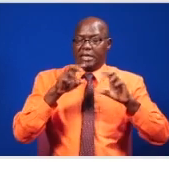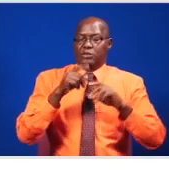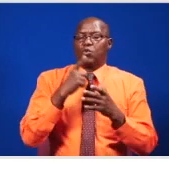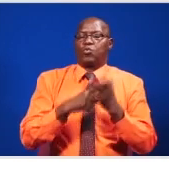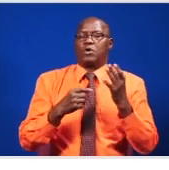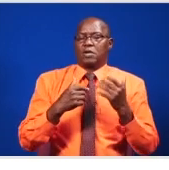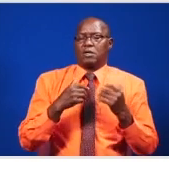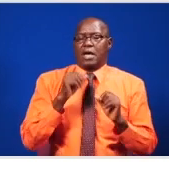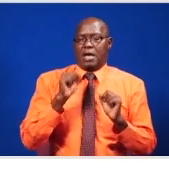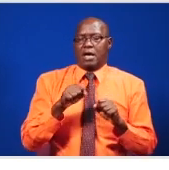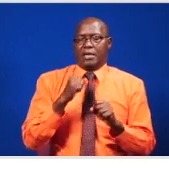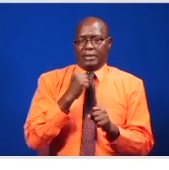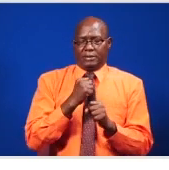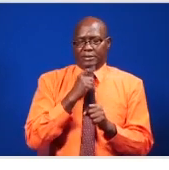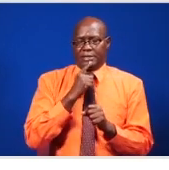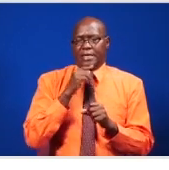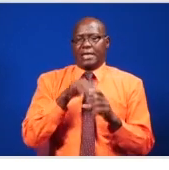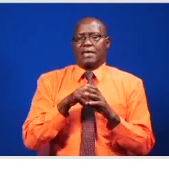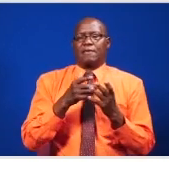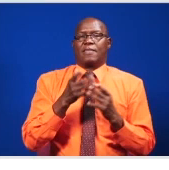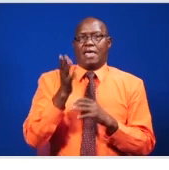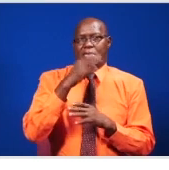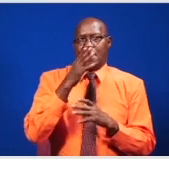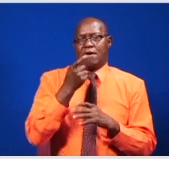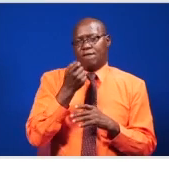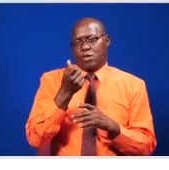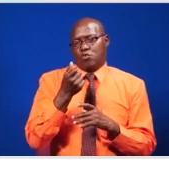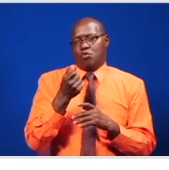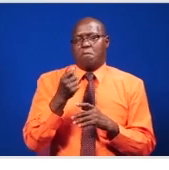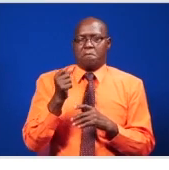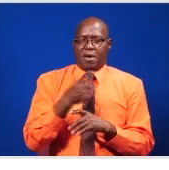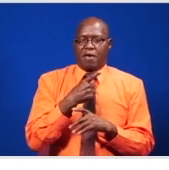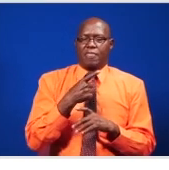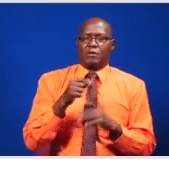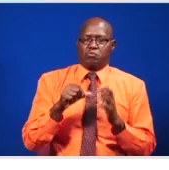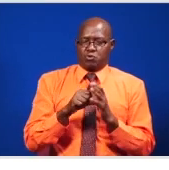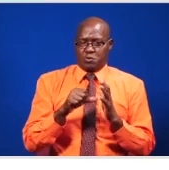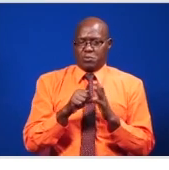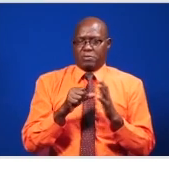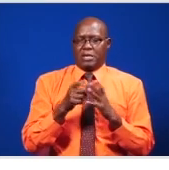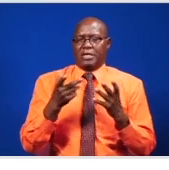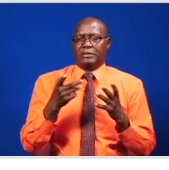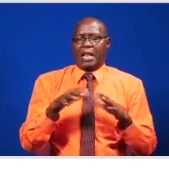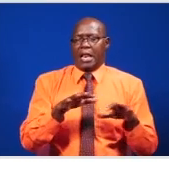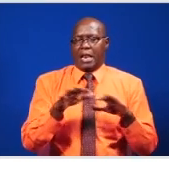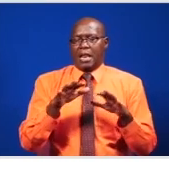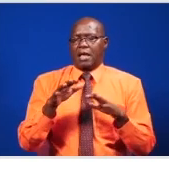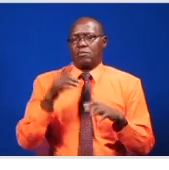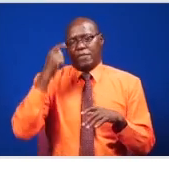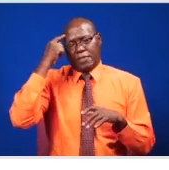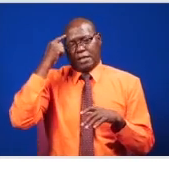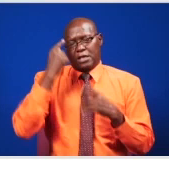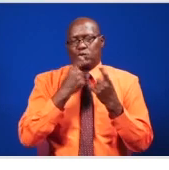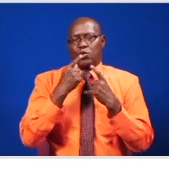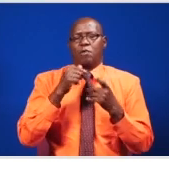air, because on the first few days, few months, it was a little bit hectic, especially you're thinking that you're speaking to a million people. But what I've learned over the